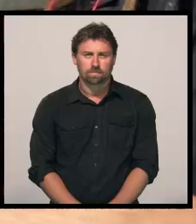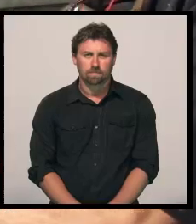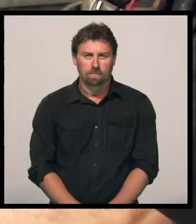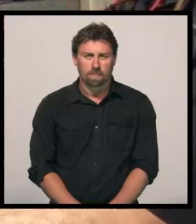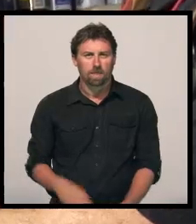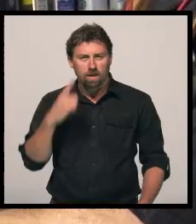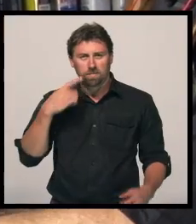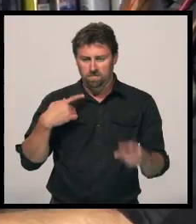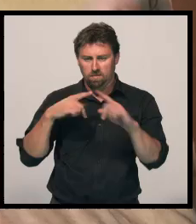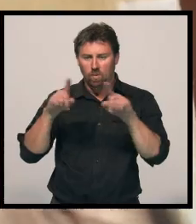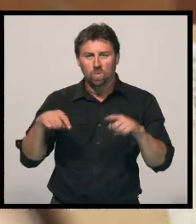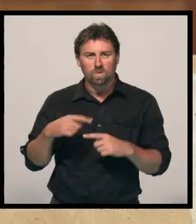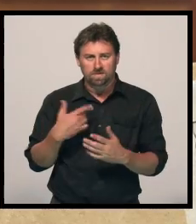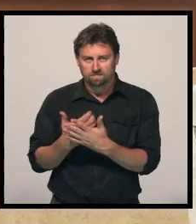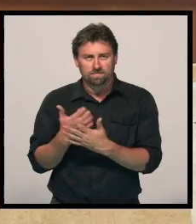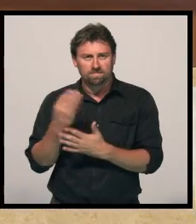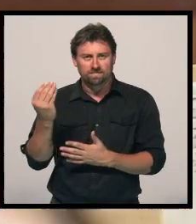on my board